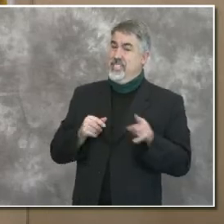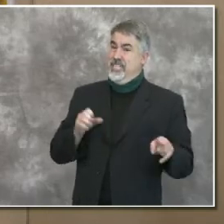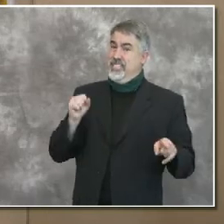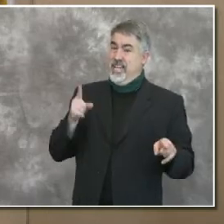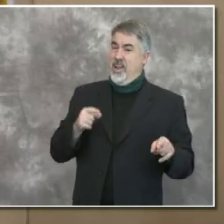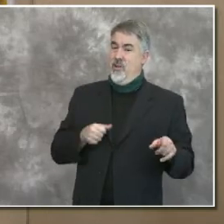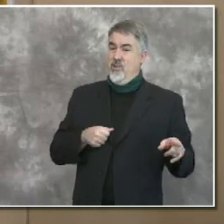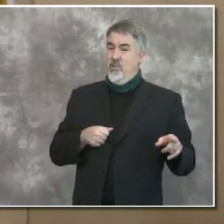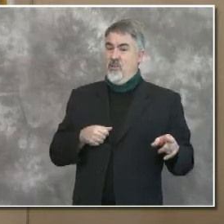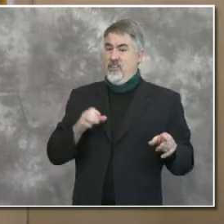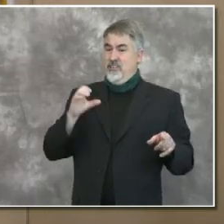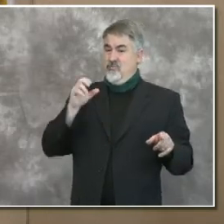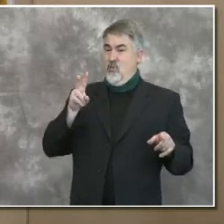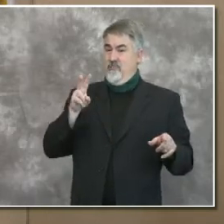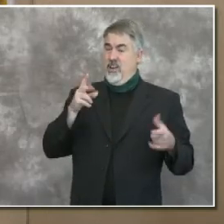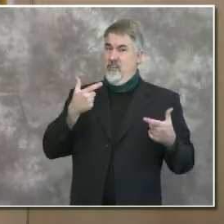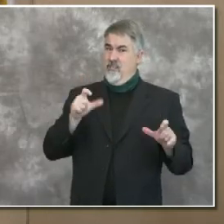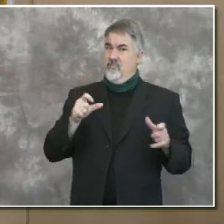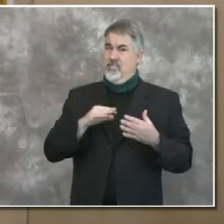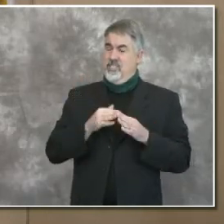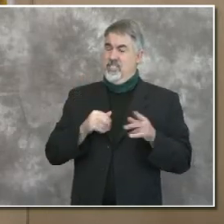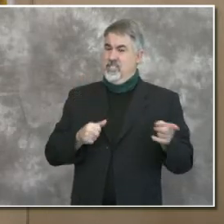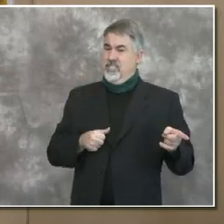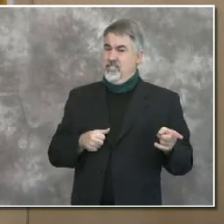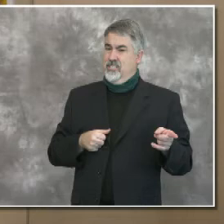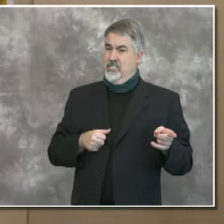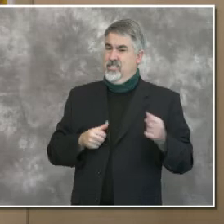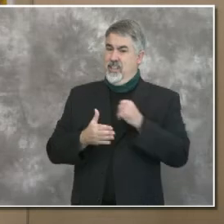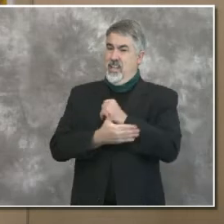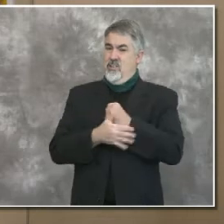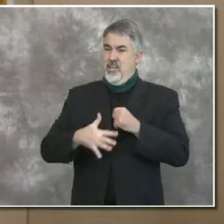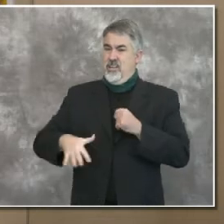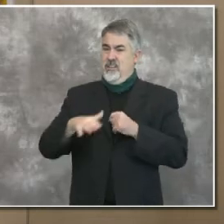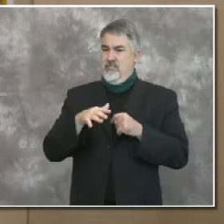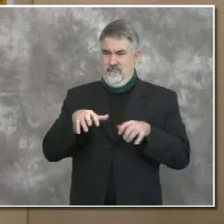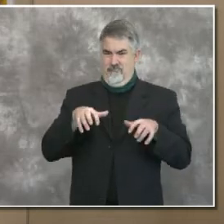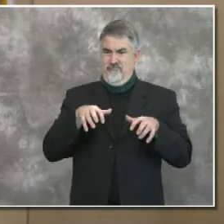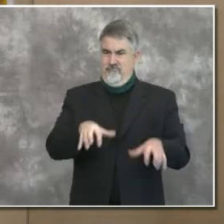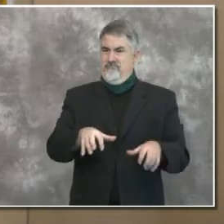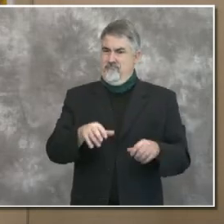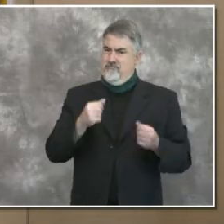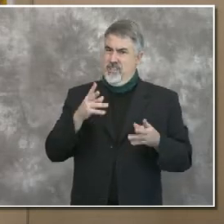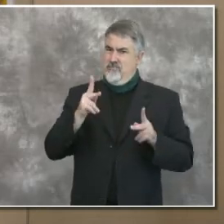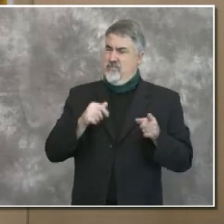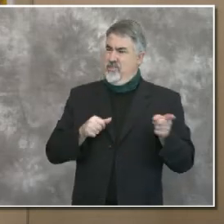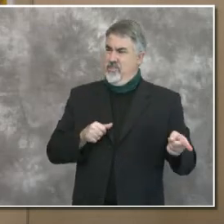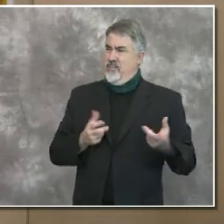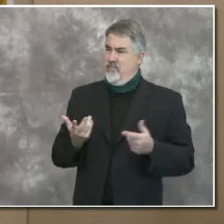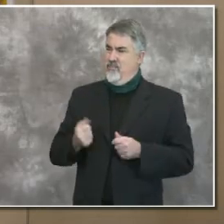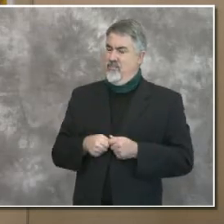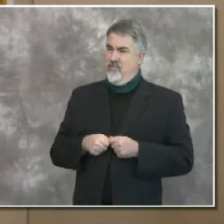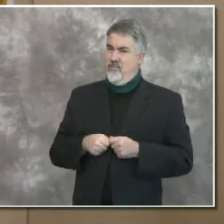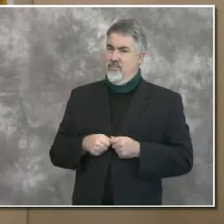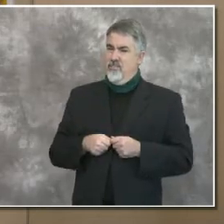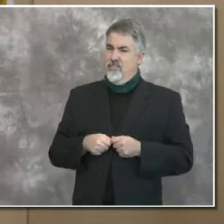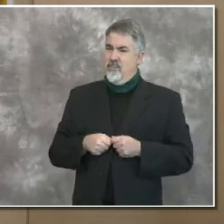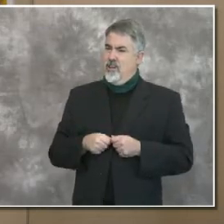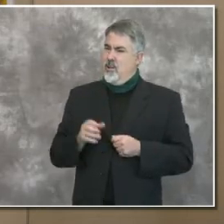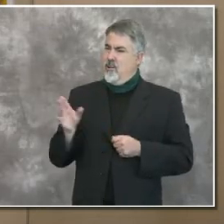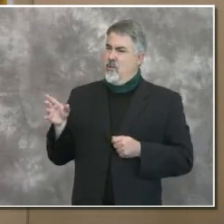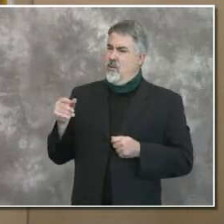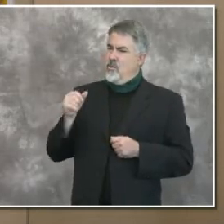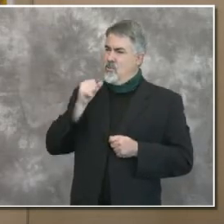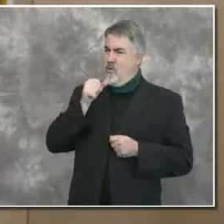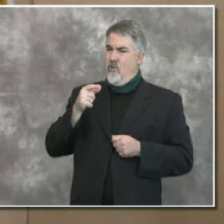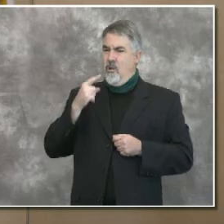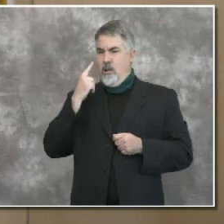largest city in the county of San Diego, and it is densely populated. So I wouldn't read too much